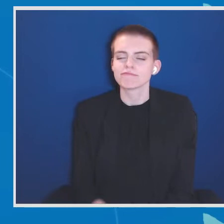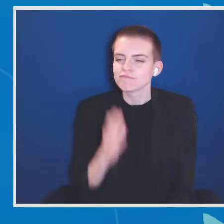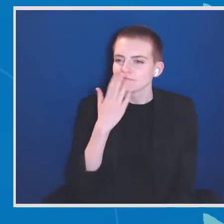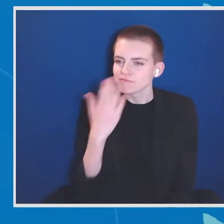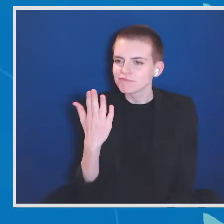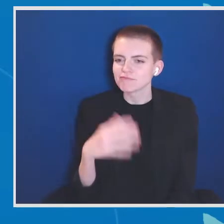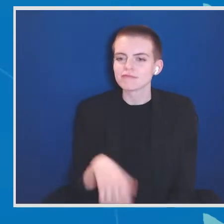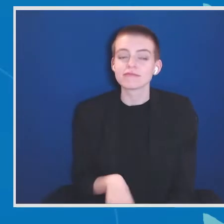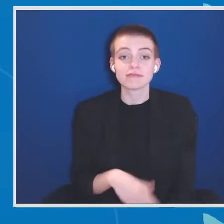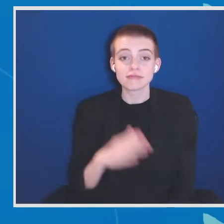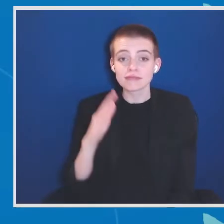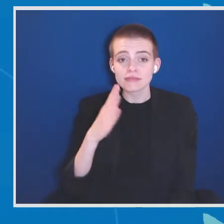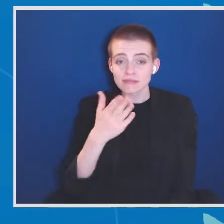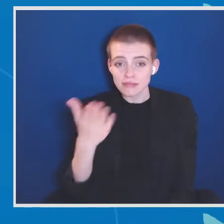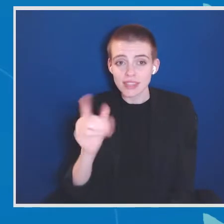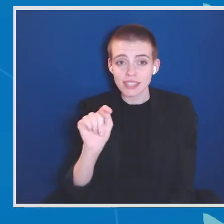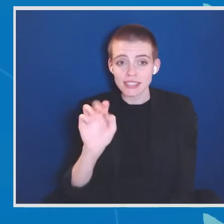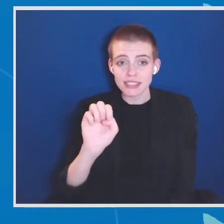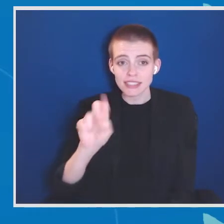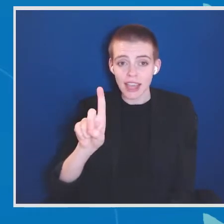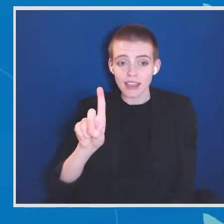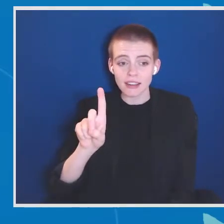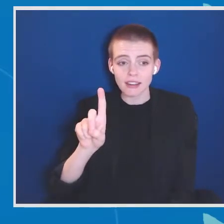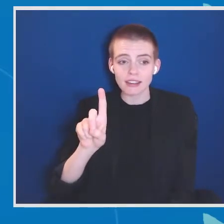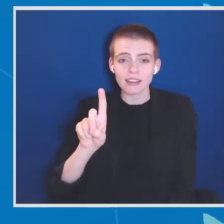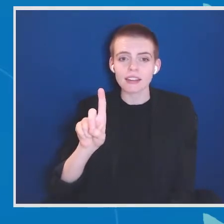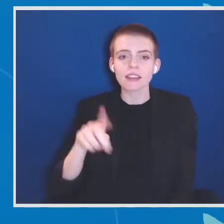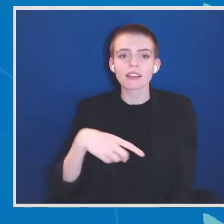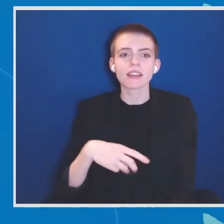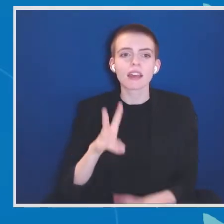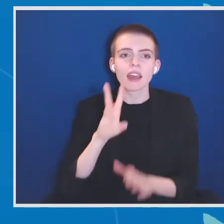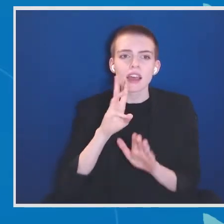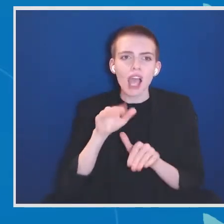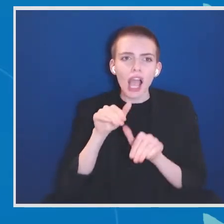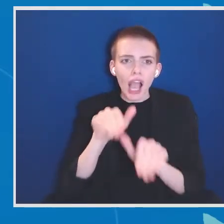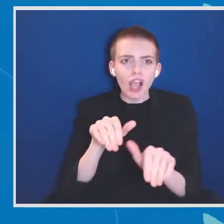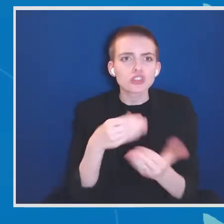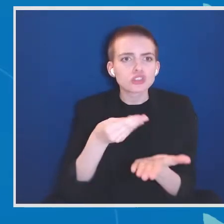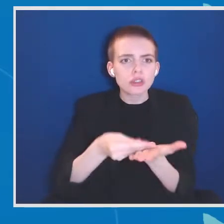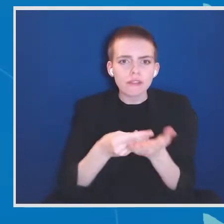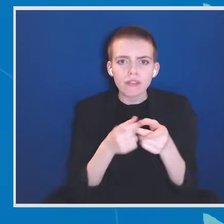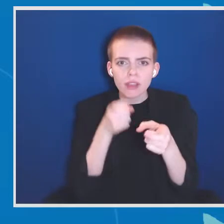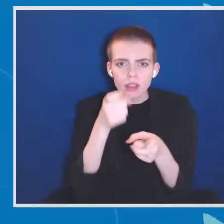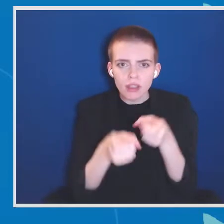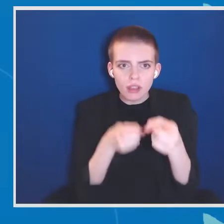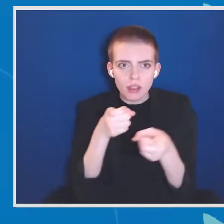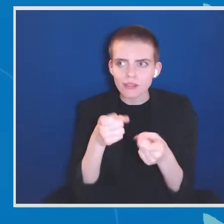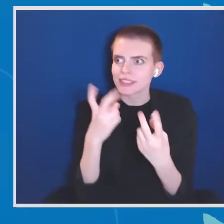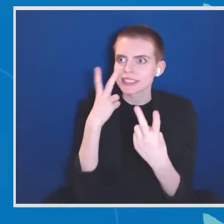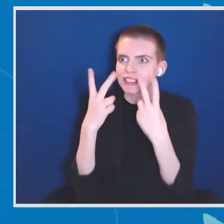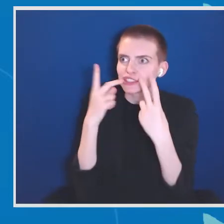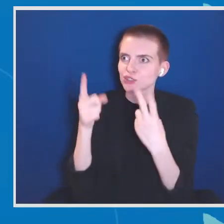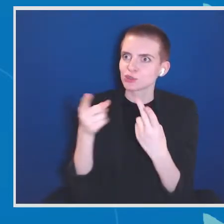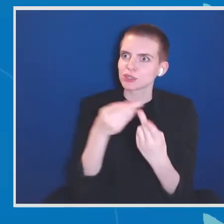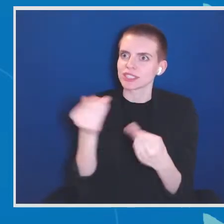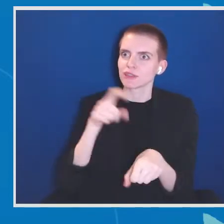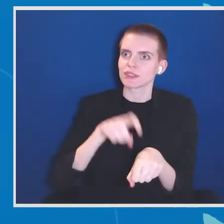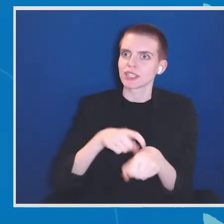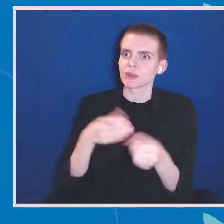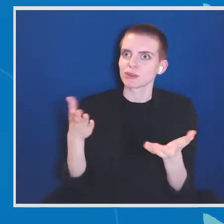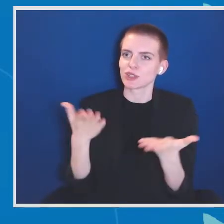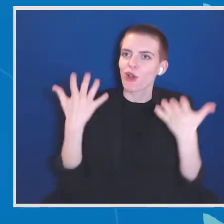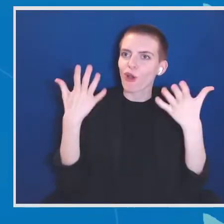Ted, Ocean Philanthropists, they've seen you several times at this meeting already. But you do